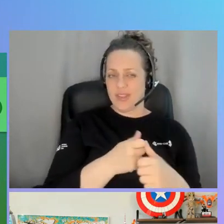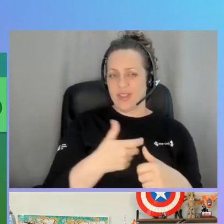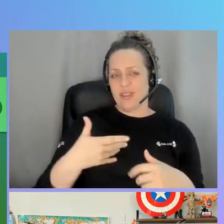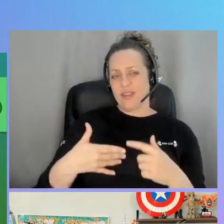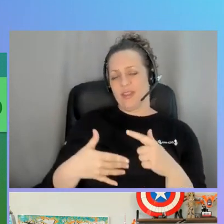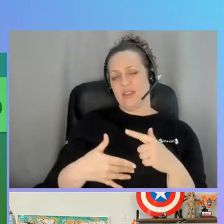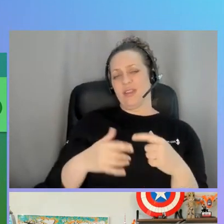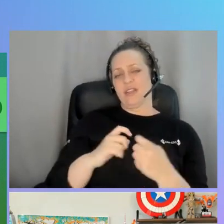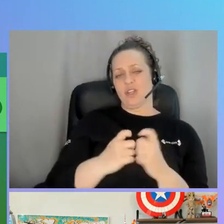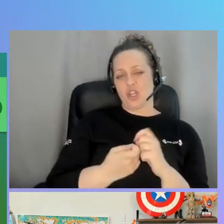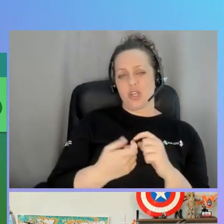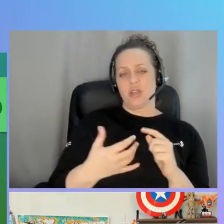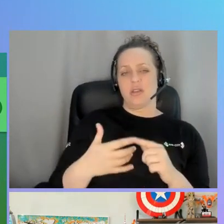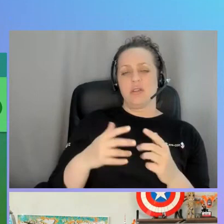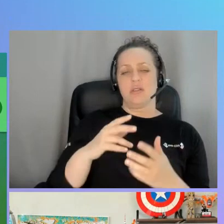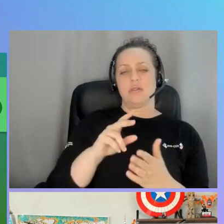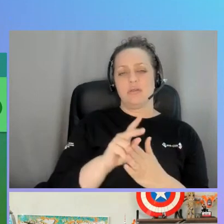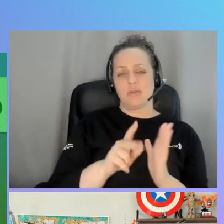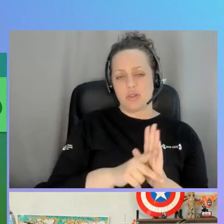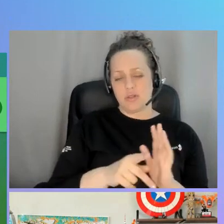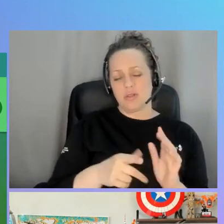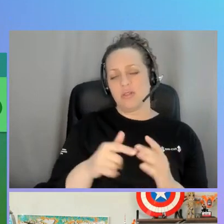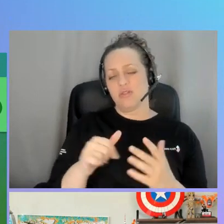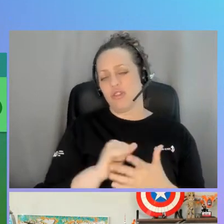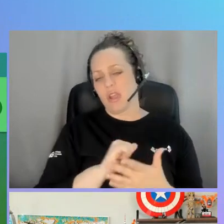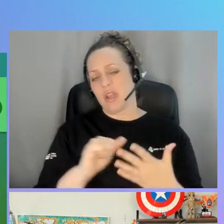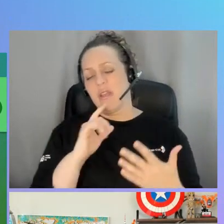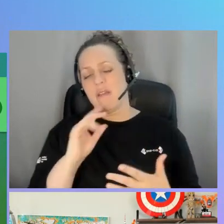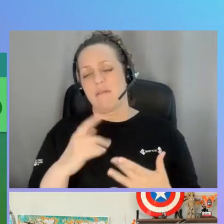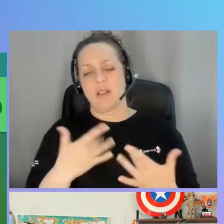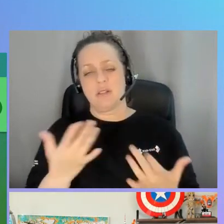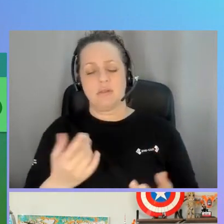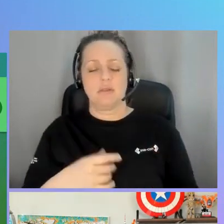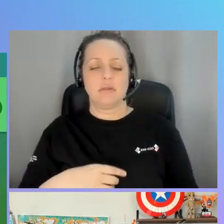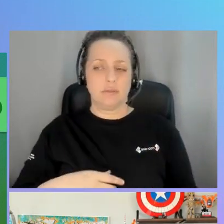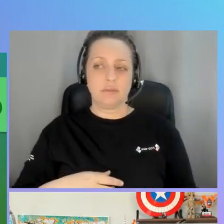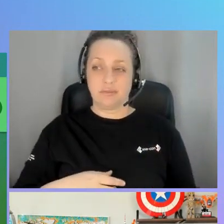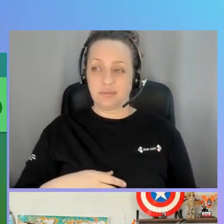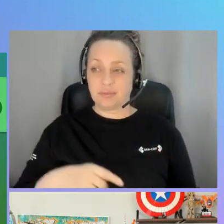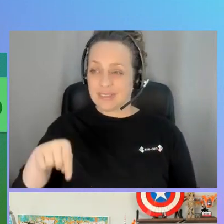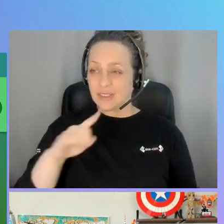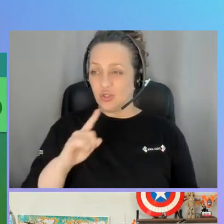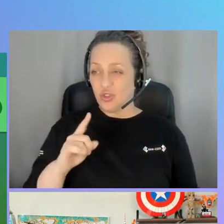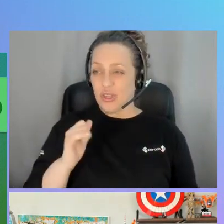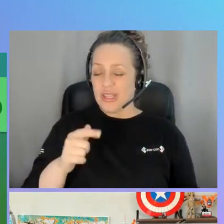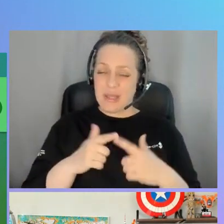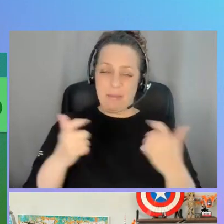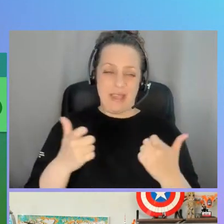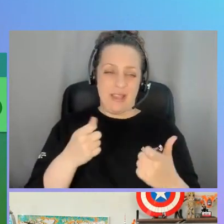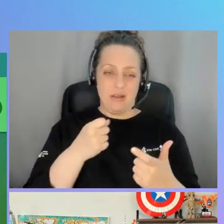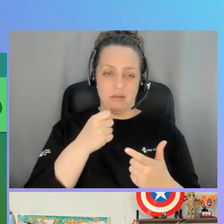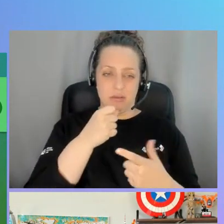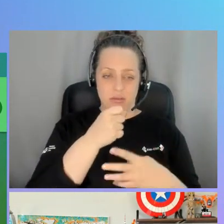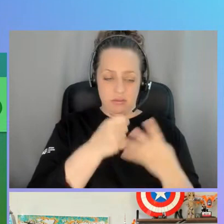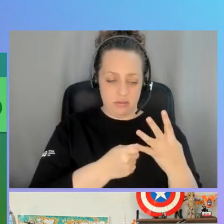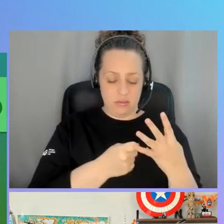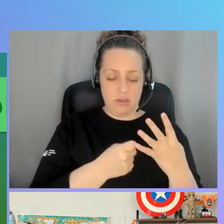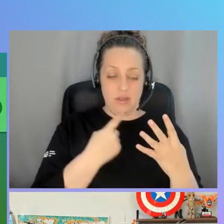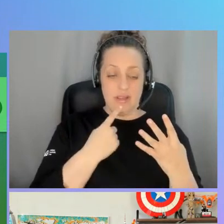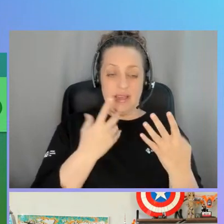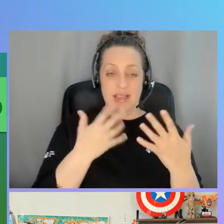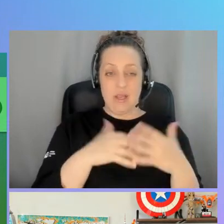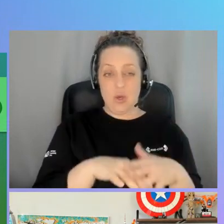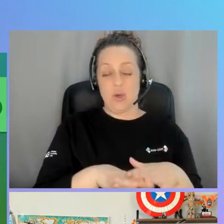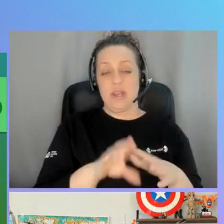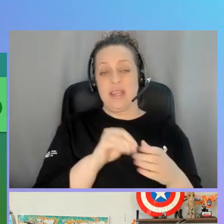change, company policy, training, and events. And these are kind of those big ticket items where by integrating